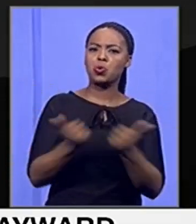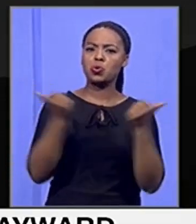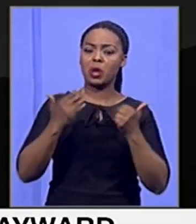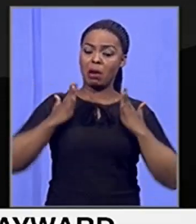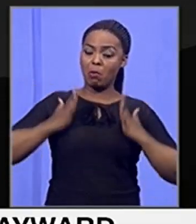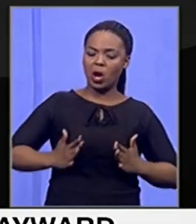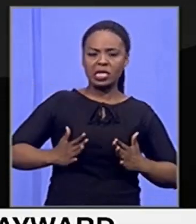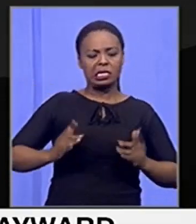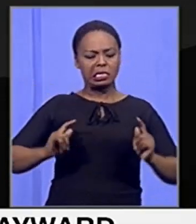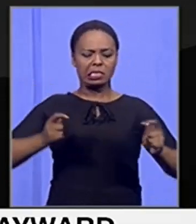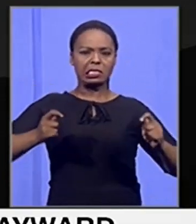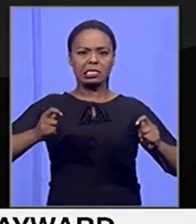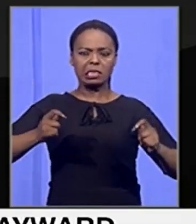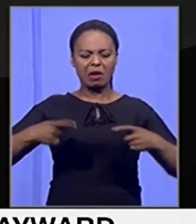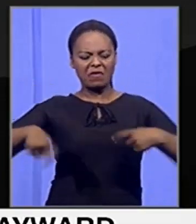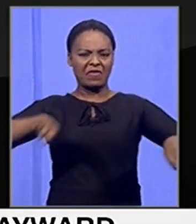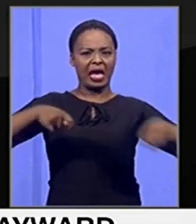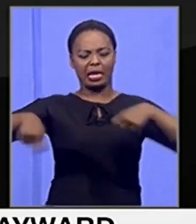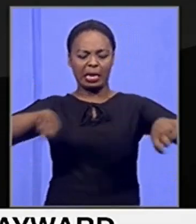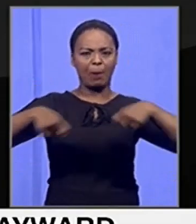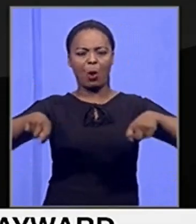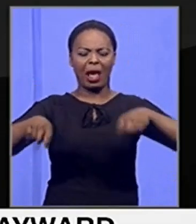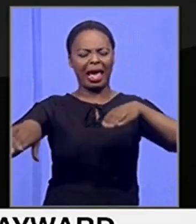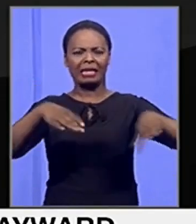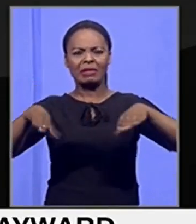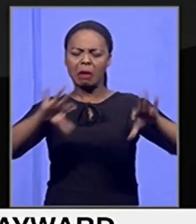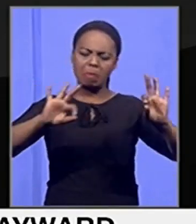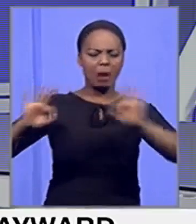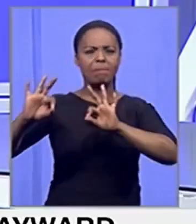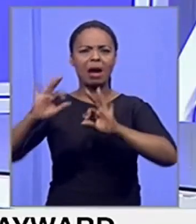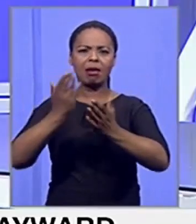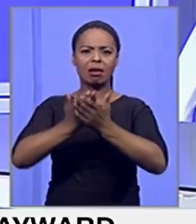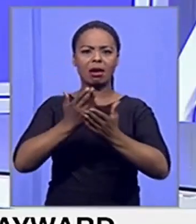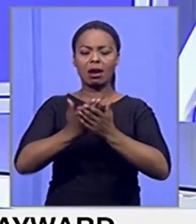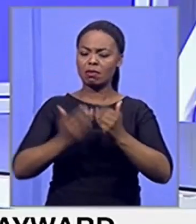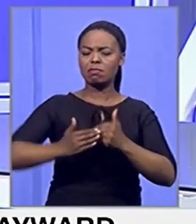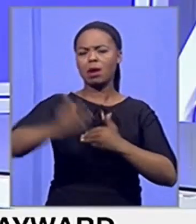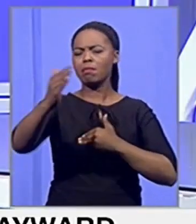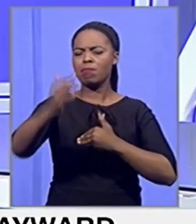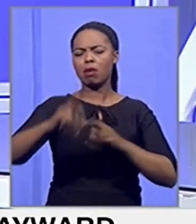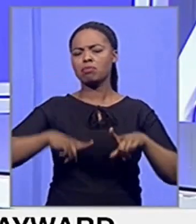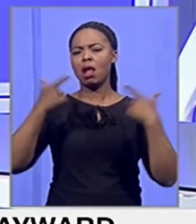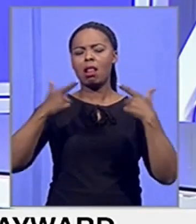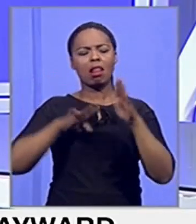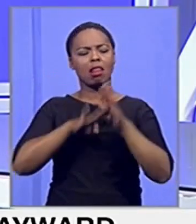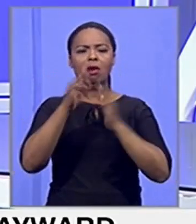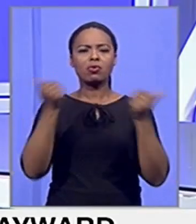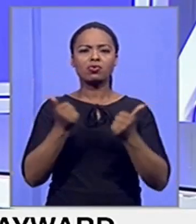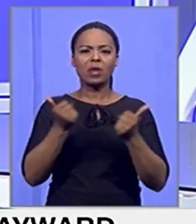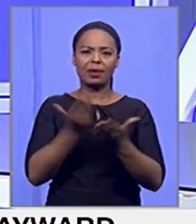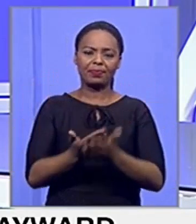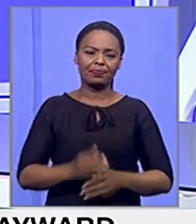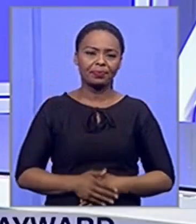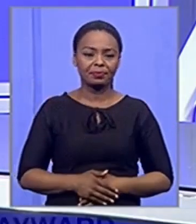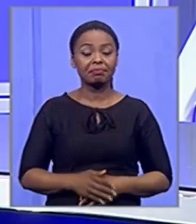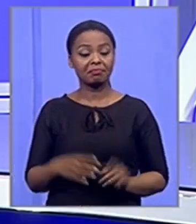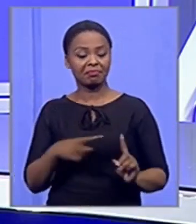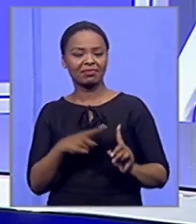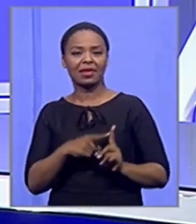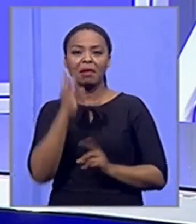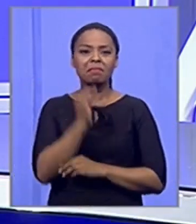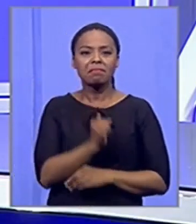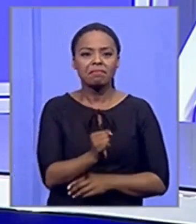lwa le malwetse a ka go fapana-fapana. Ntate Moholo bitsong la nako hle re lebuile ka ha o menahaneng eo hemmo ke Ntate Maros